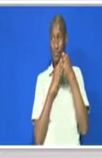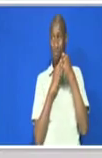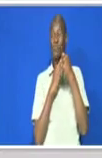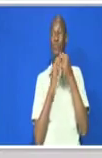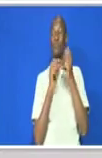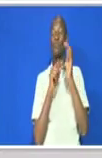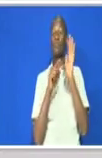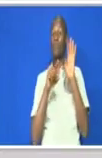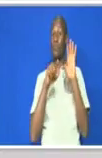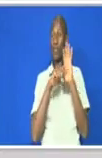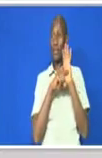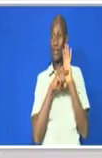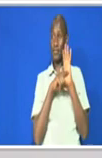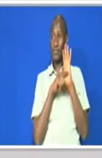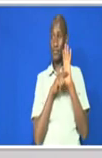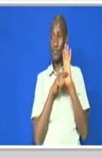take away